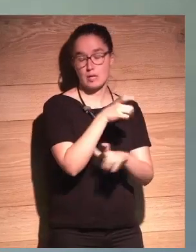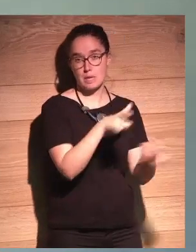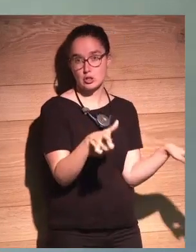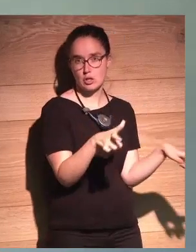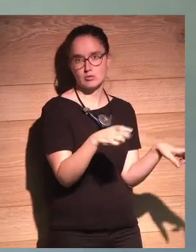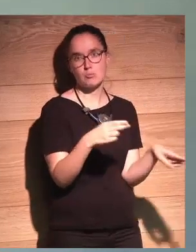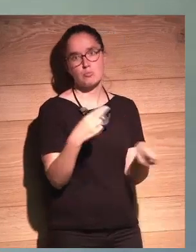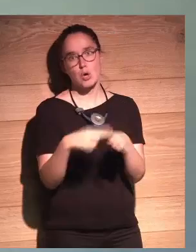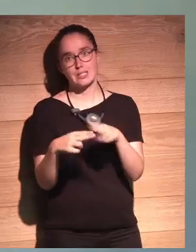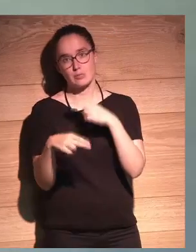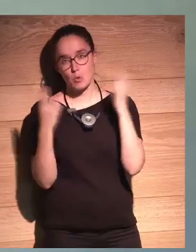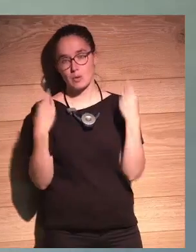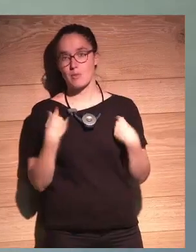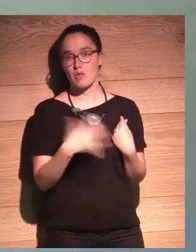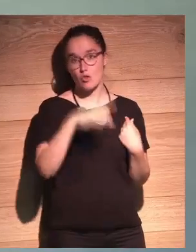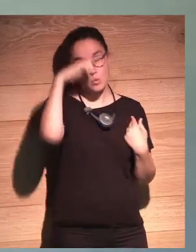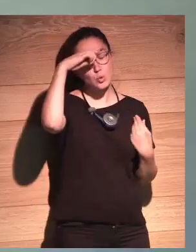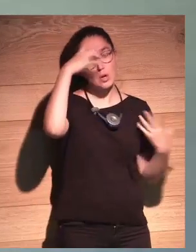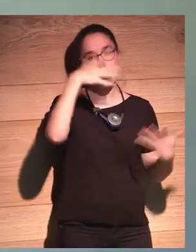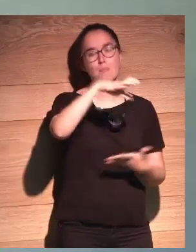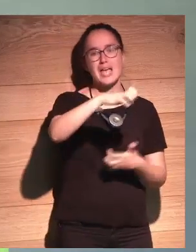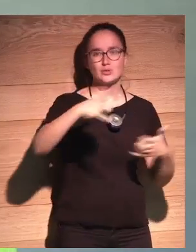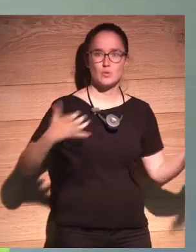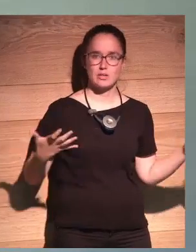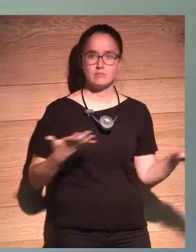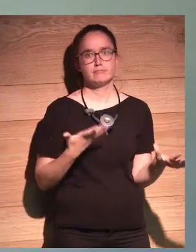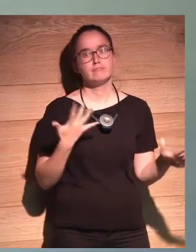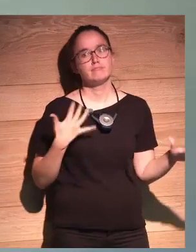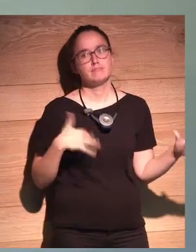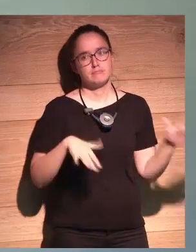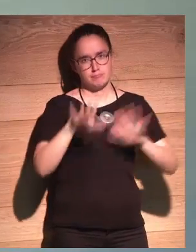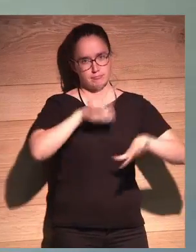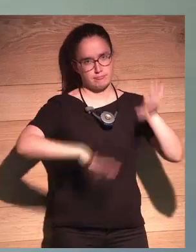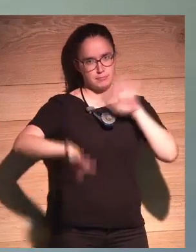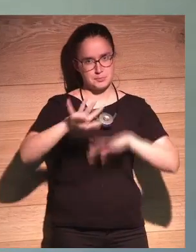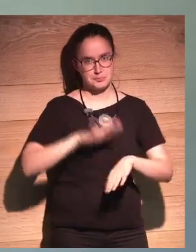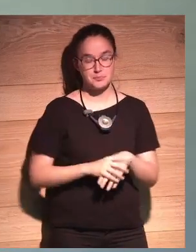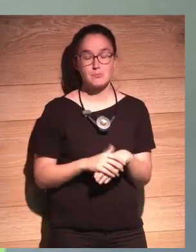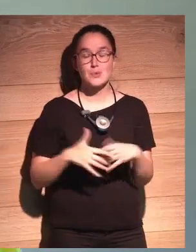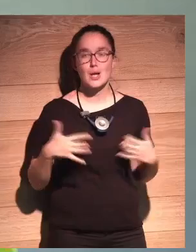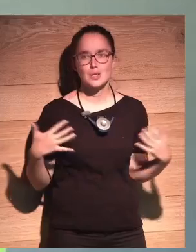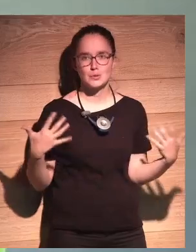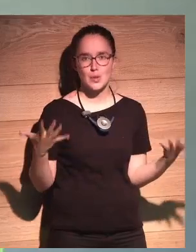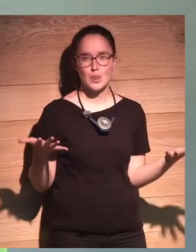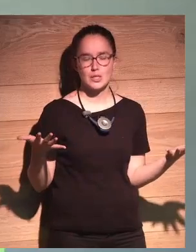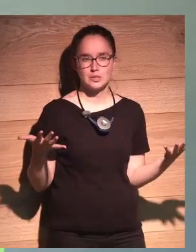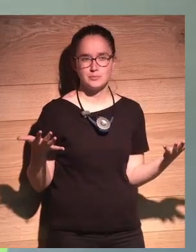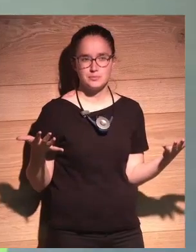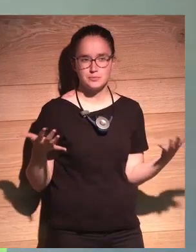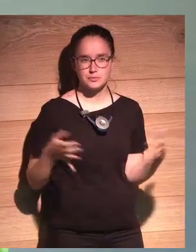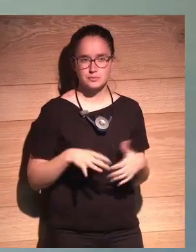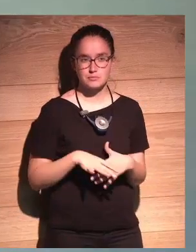people, because it's a co-production between people, where they live, the country, the culture they live in. So it's something more complex.